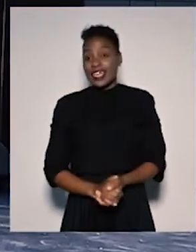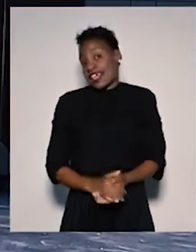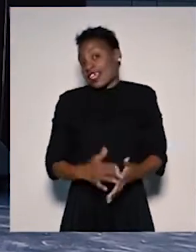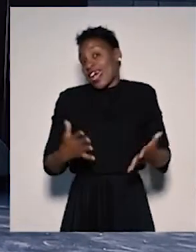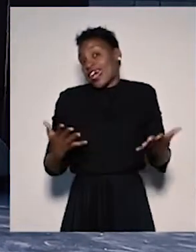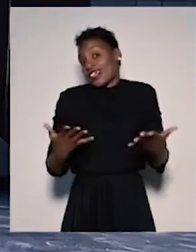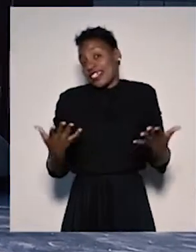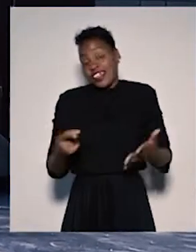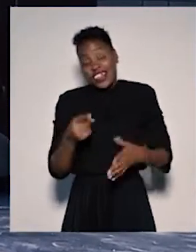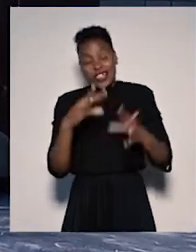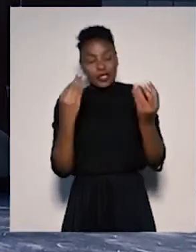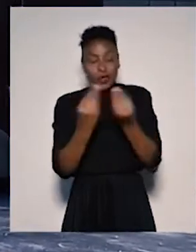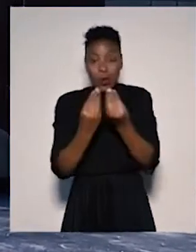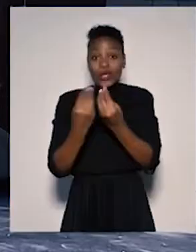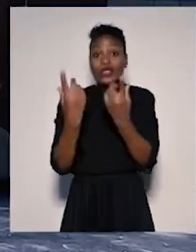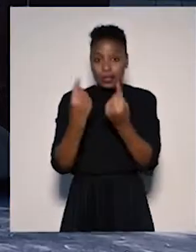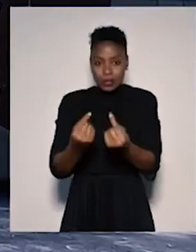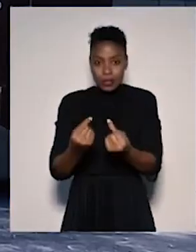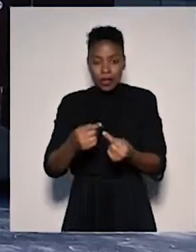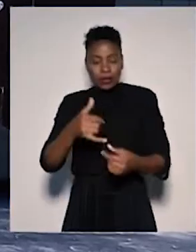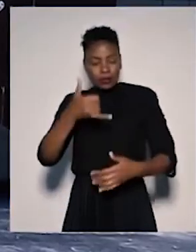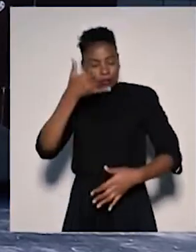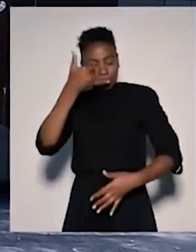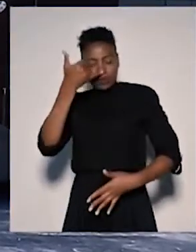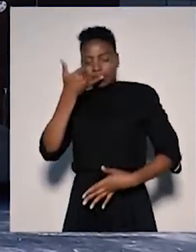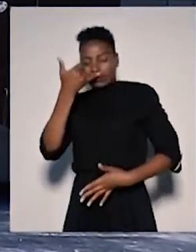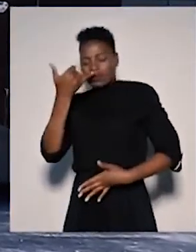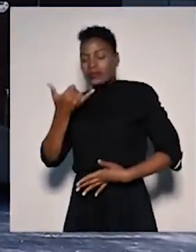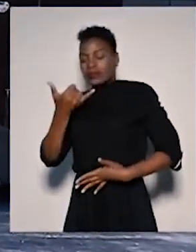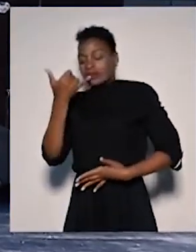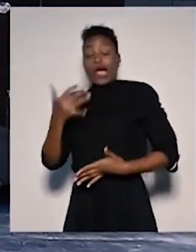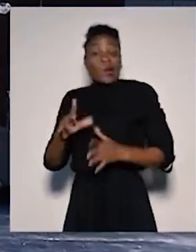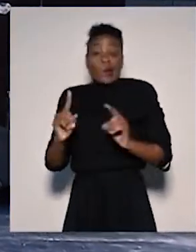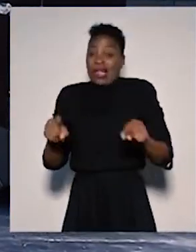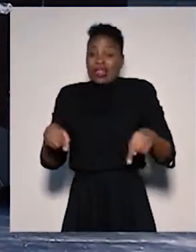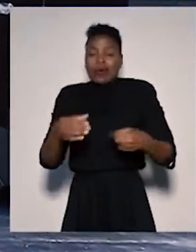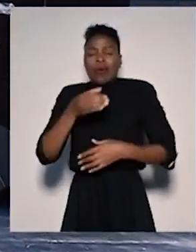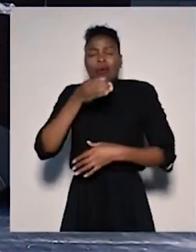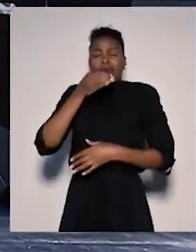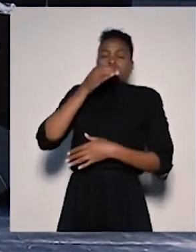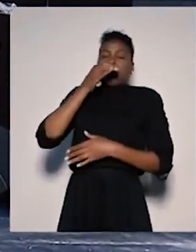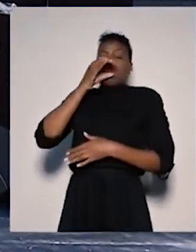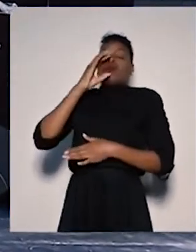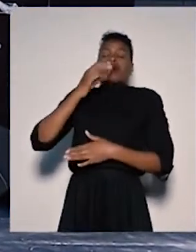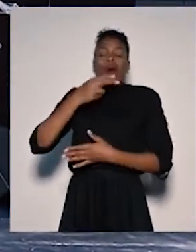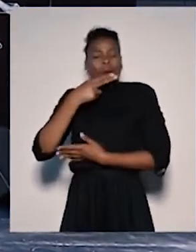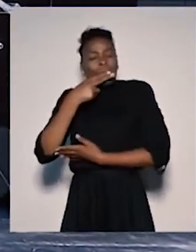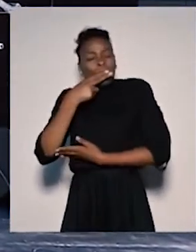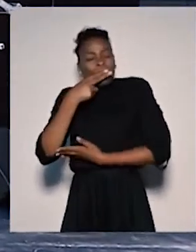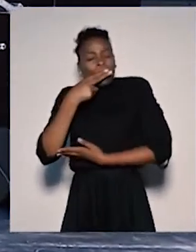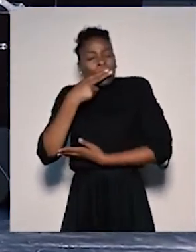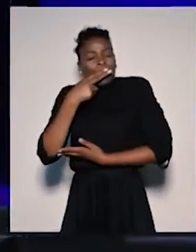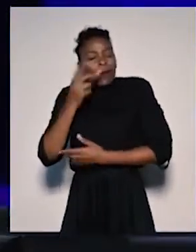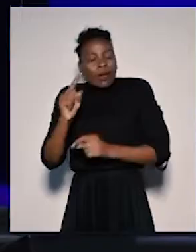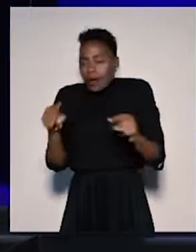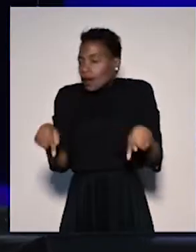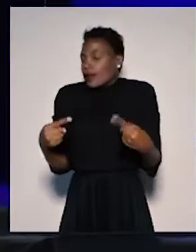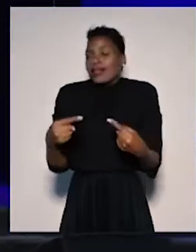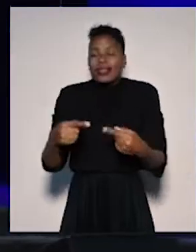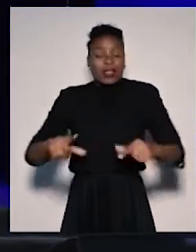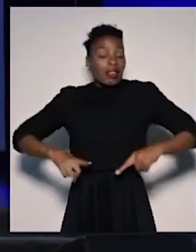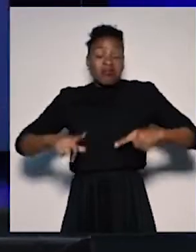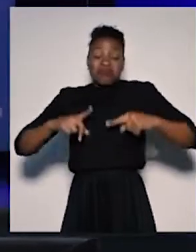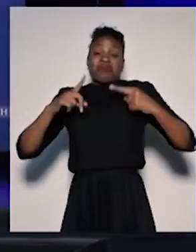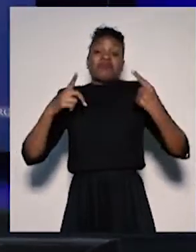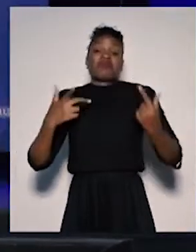Unfortunately, some of the things you are doing, you are addicted to them. You can't live without alcohol. You can't live without smoking. You